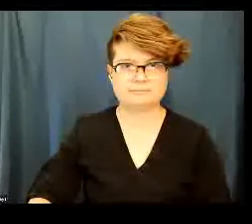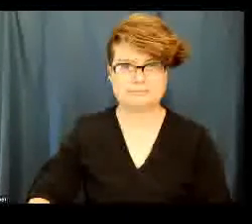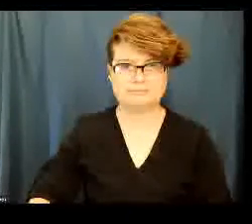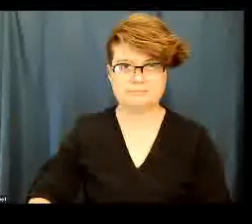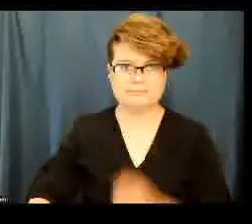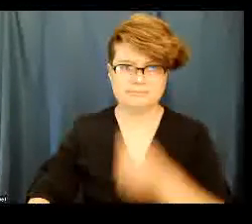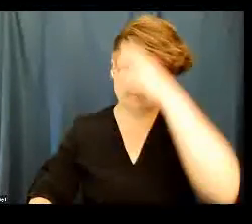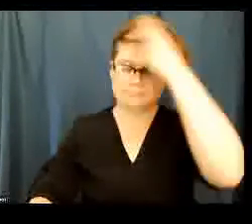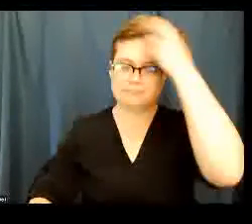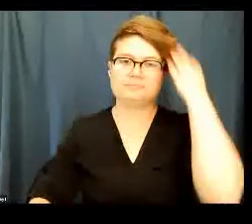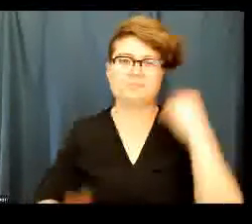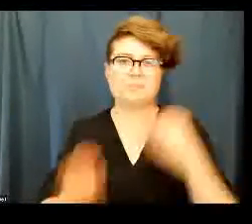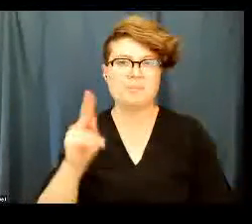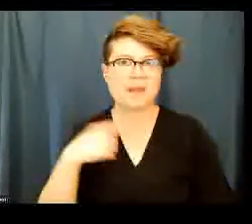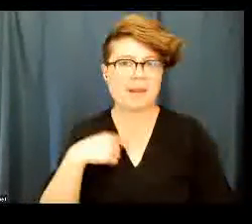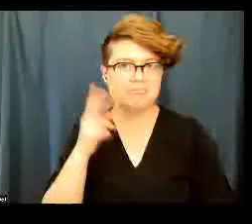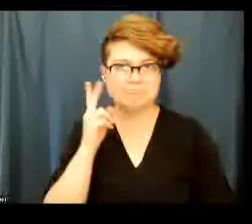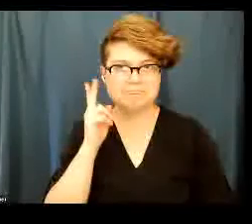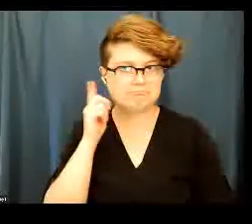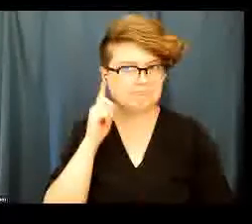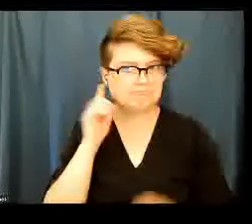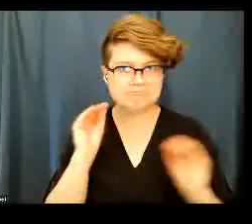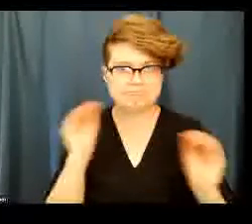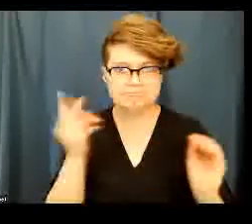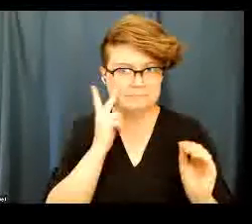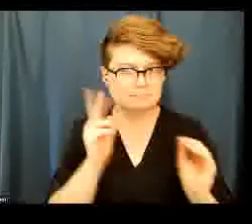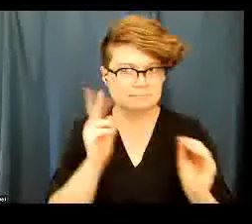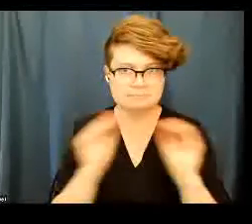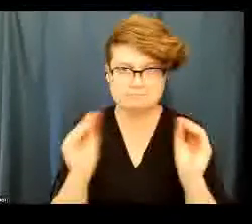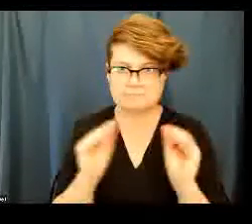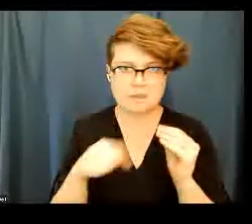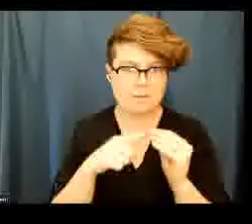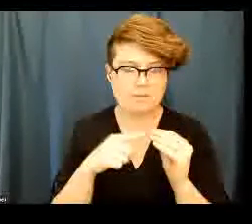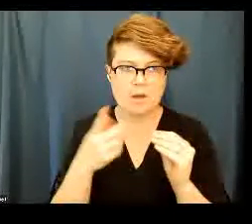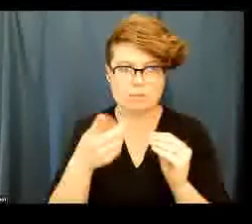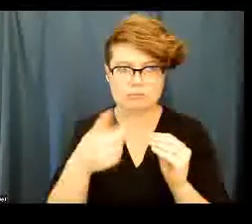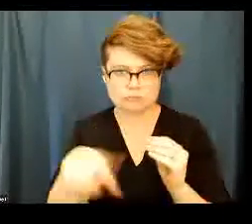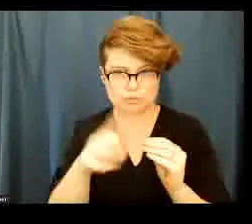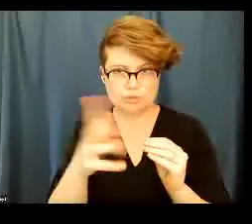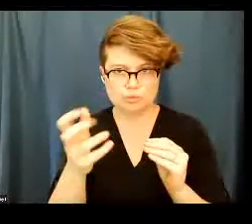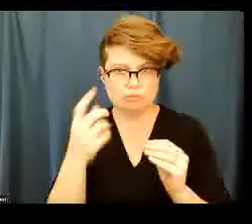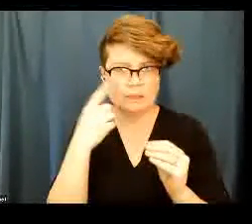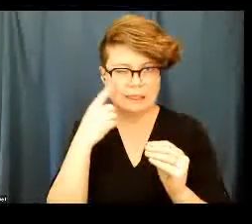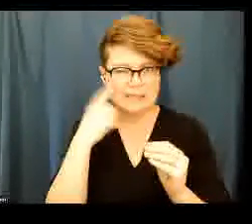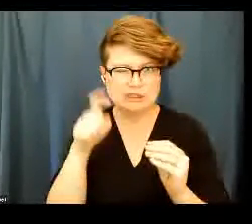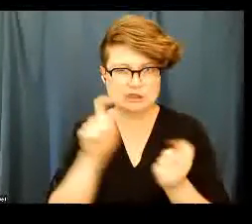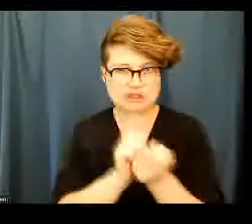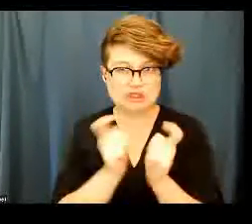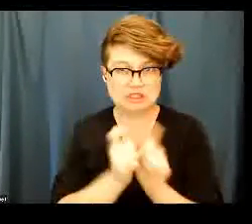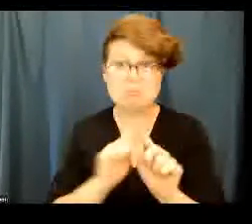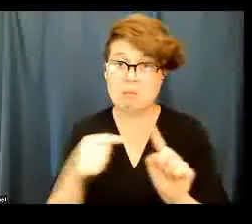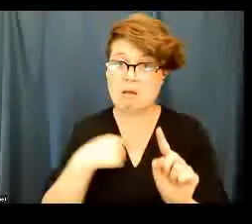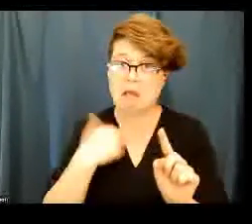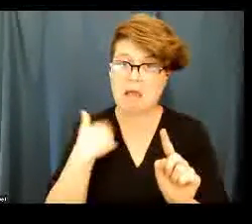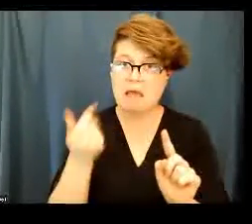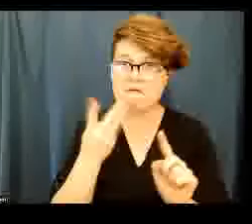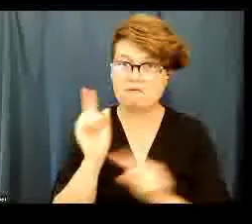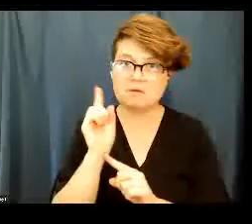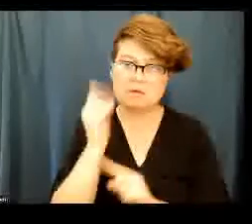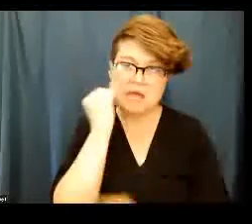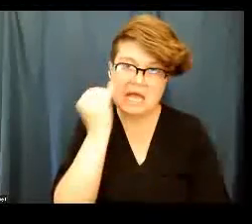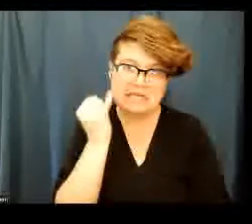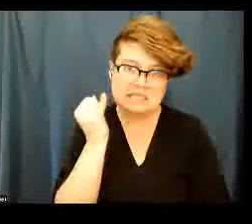All right, I'm not seeing anything come into the chat about what to change, but I have a couple of ideas. So the first